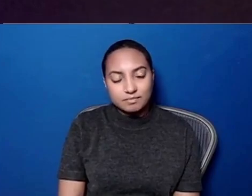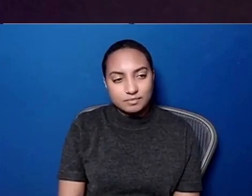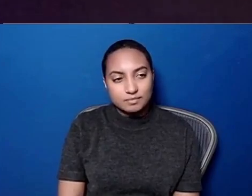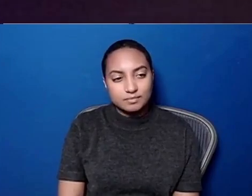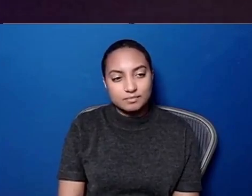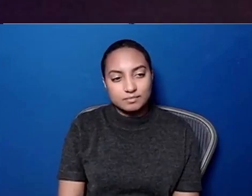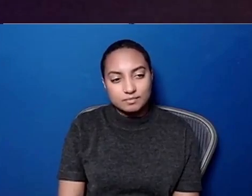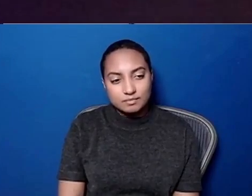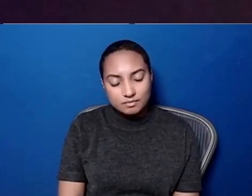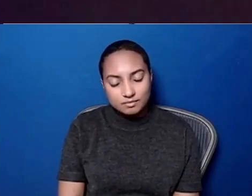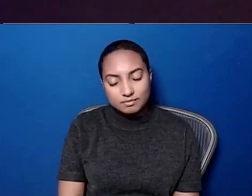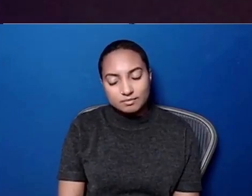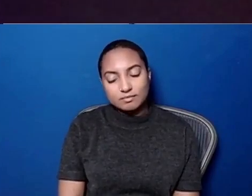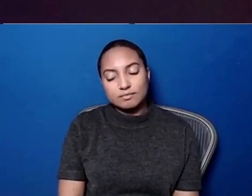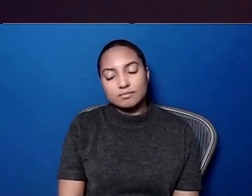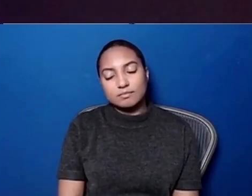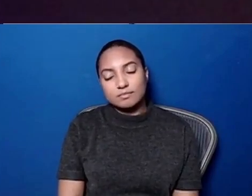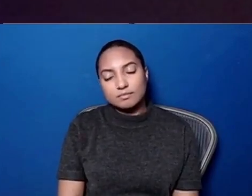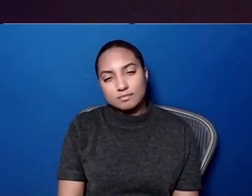Where all beings are safe.